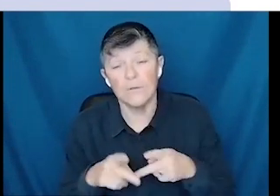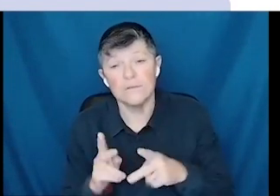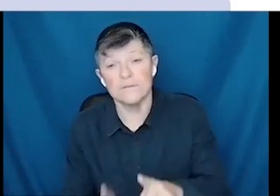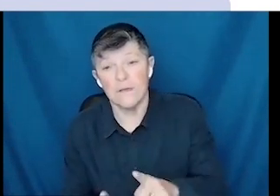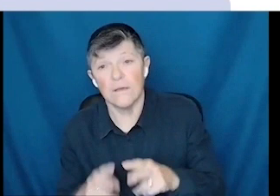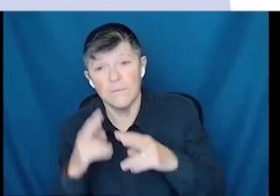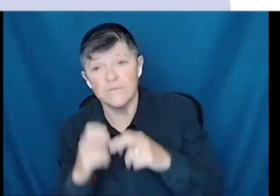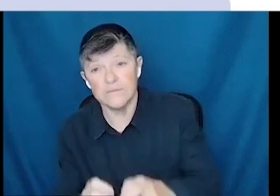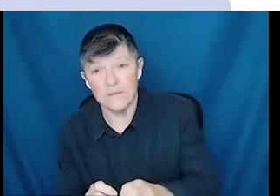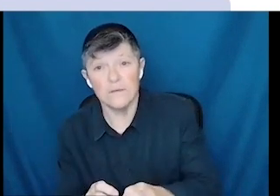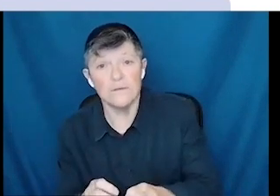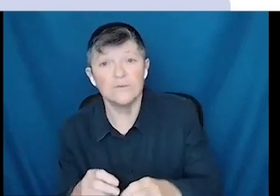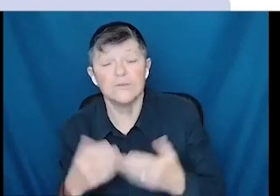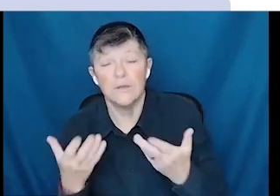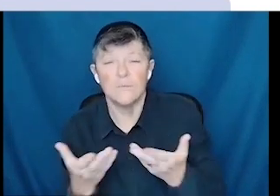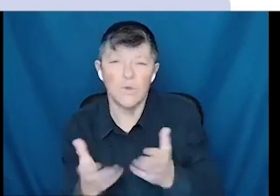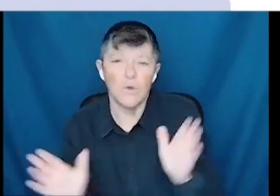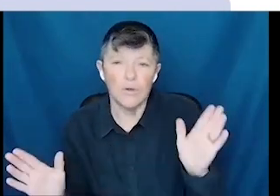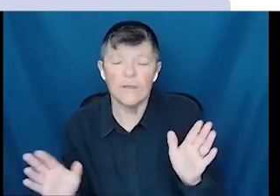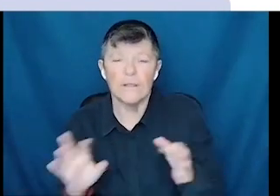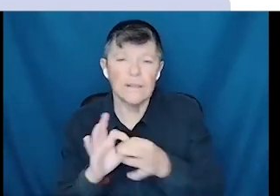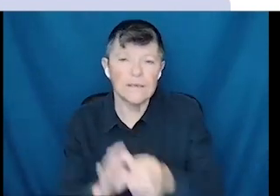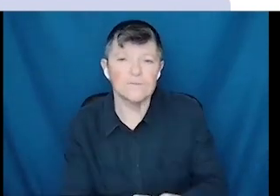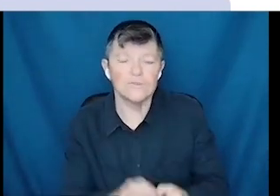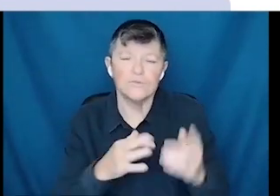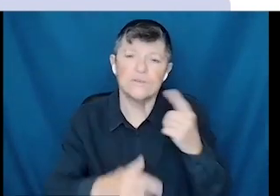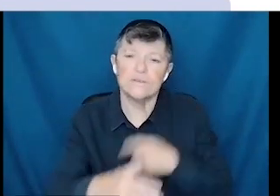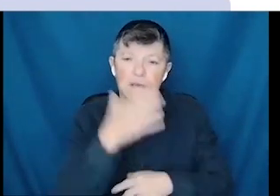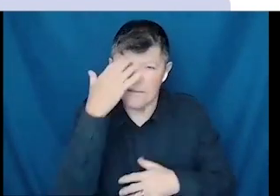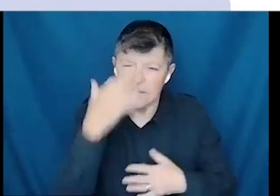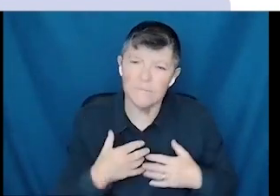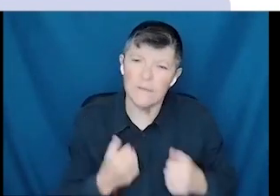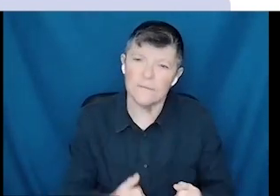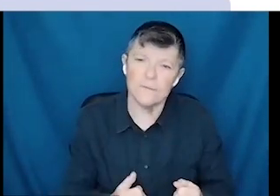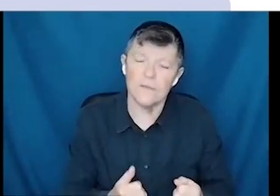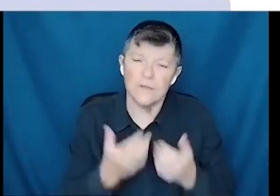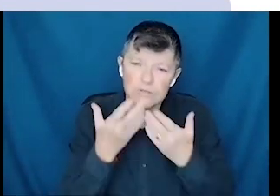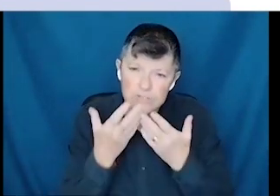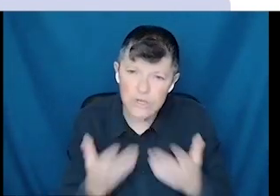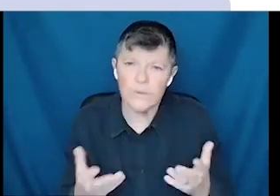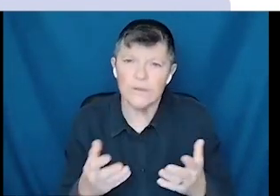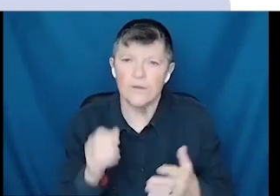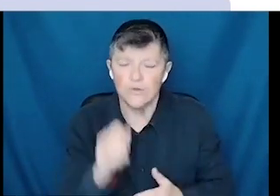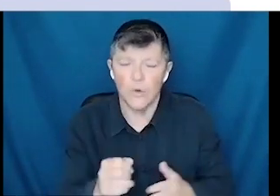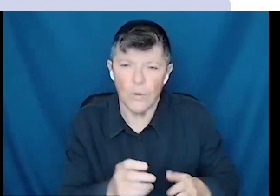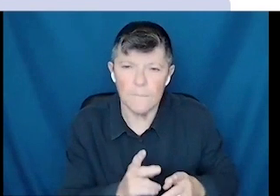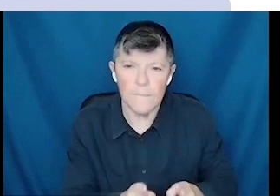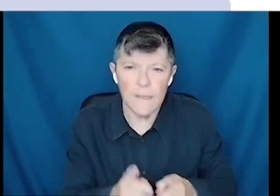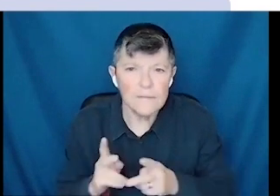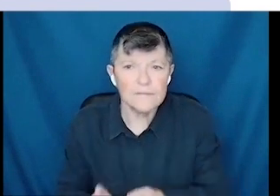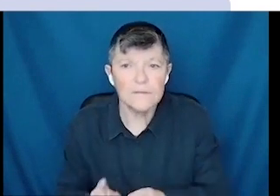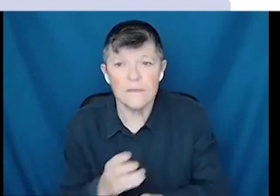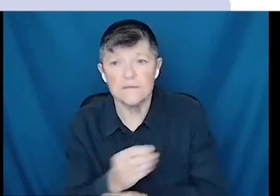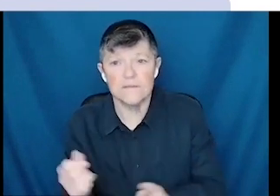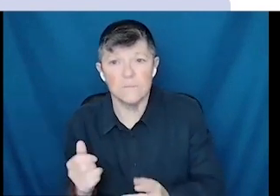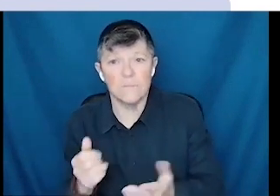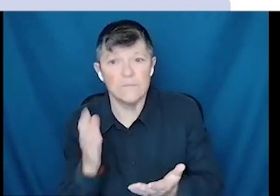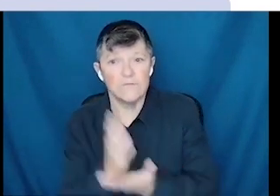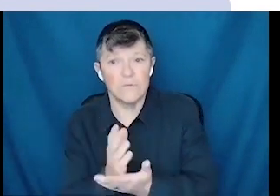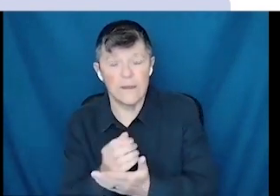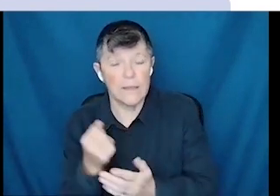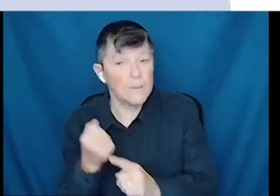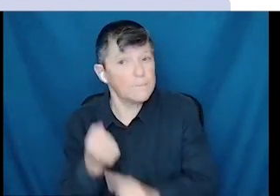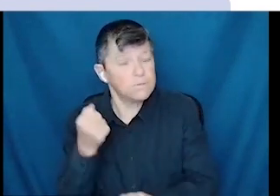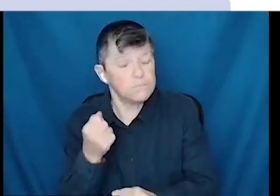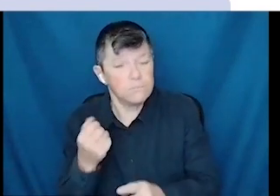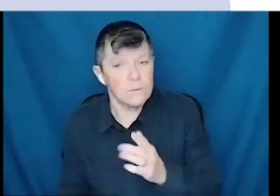broadly speaking, of society and mental health, showcasing the methods that you use, some of the striking findings that it produced, some of the